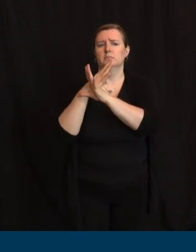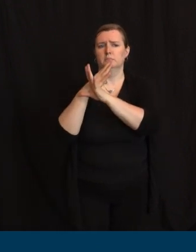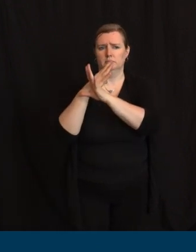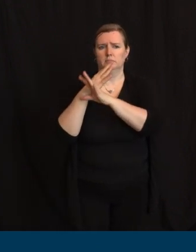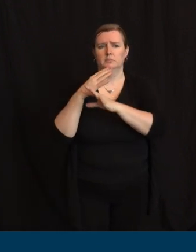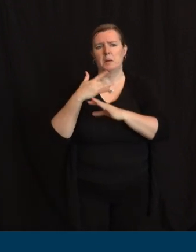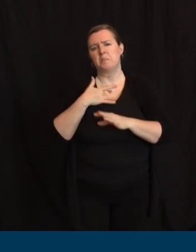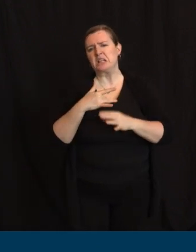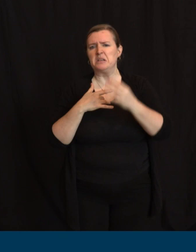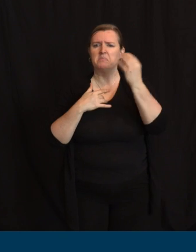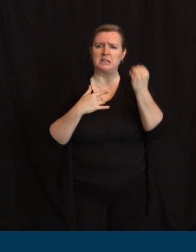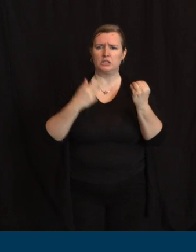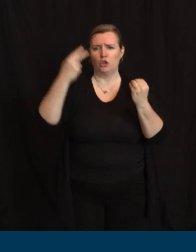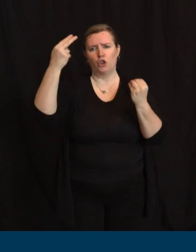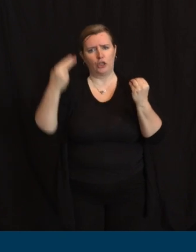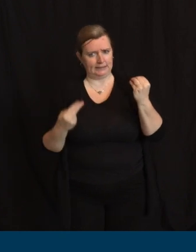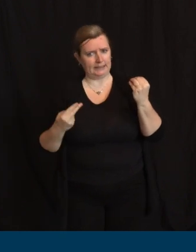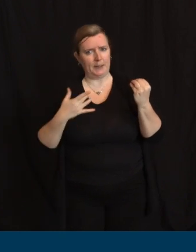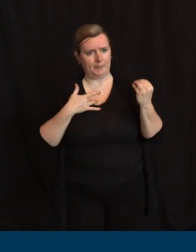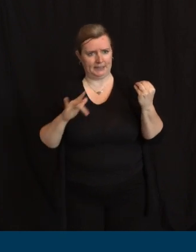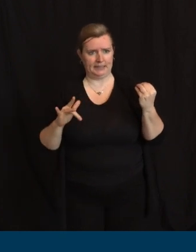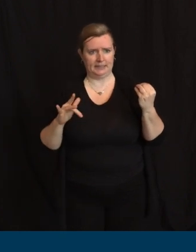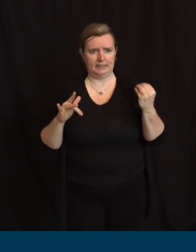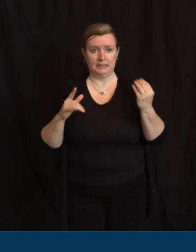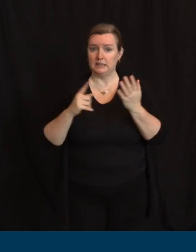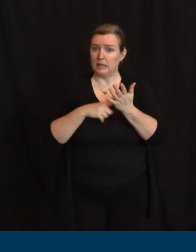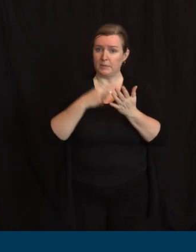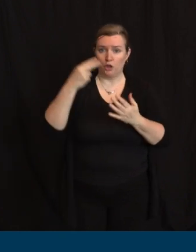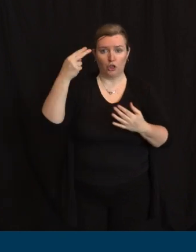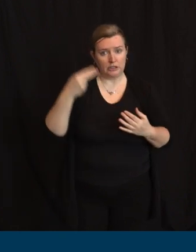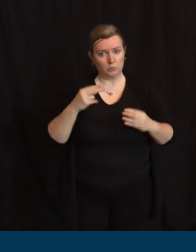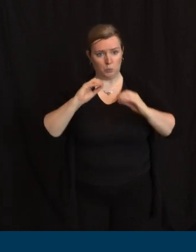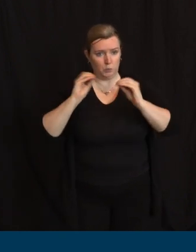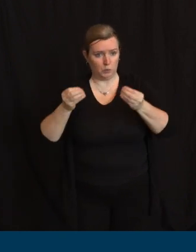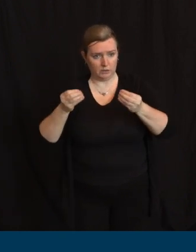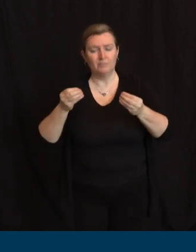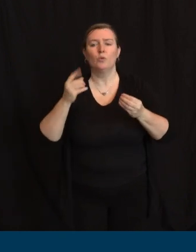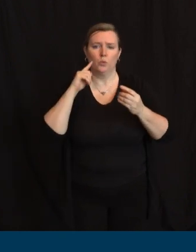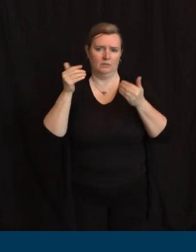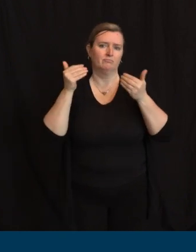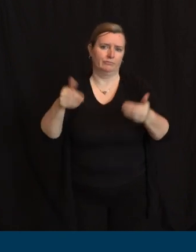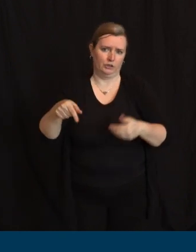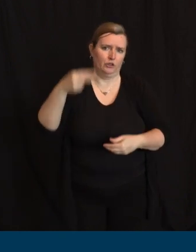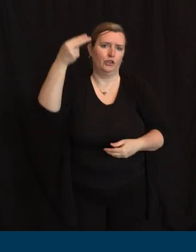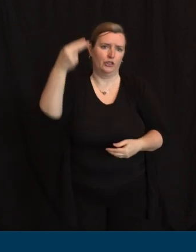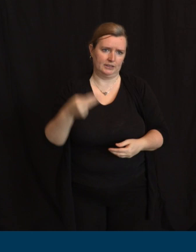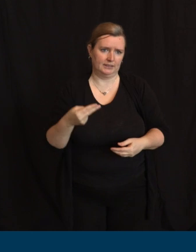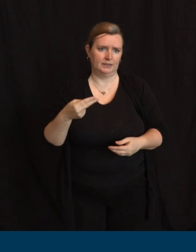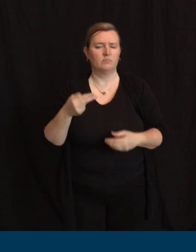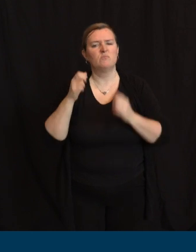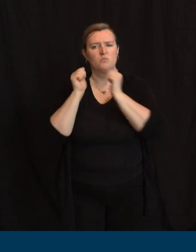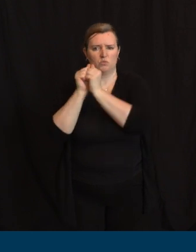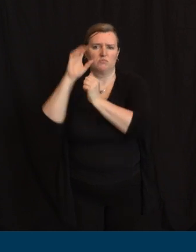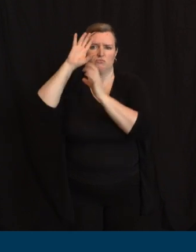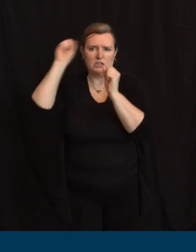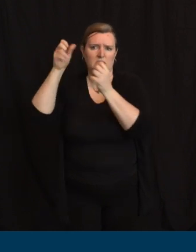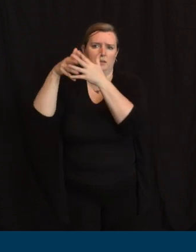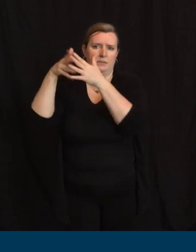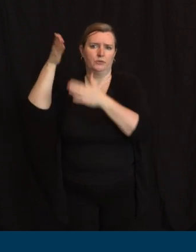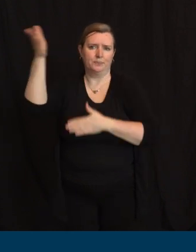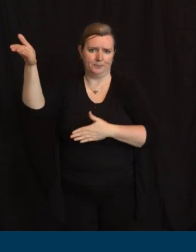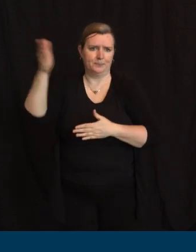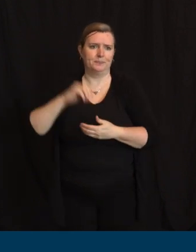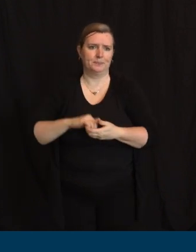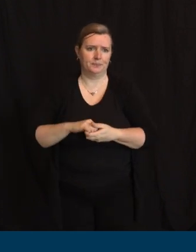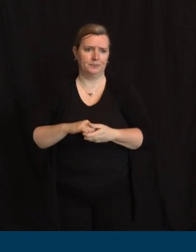is a Thursday one. I think the president will be a part of that. And I will, whether he's there or it's the vice president, I will make some of the very points that